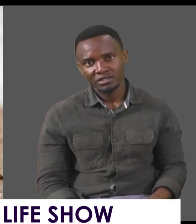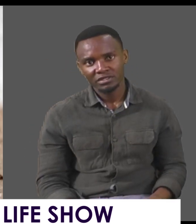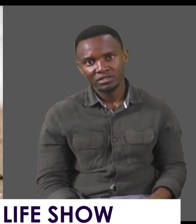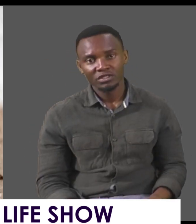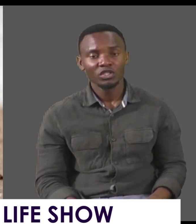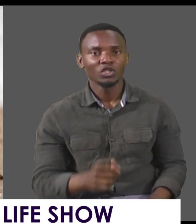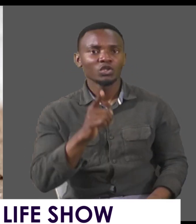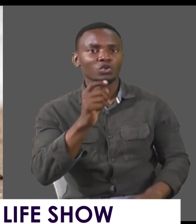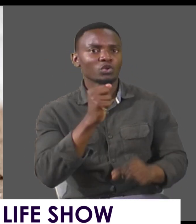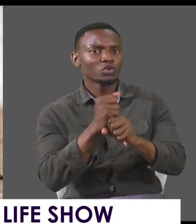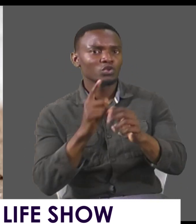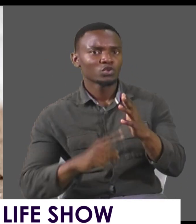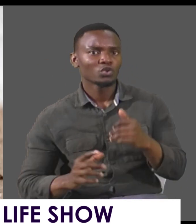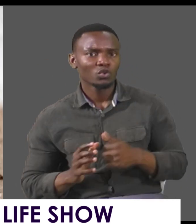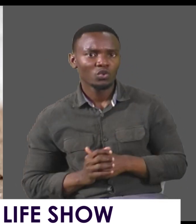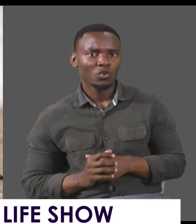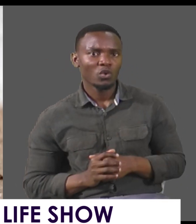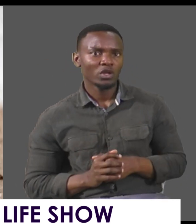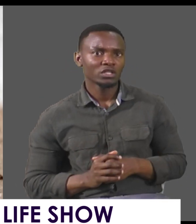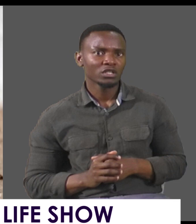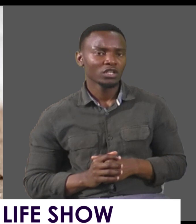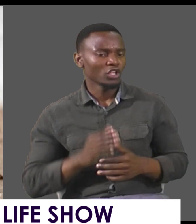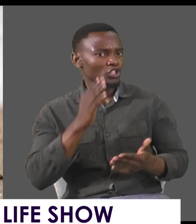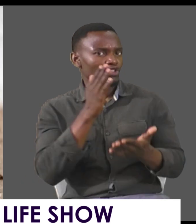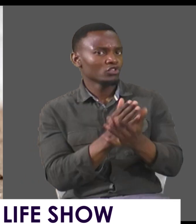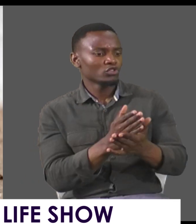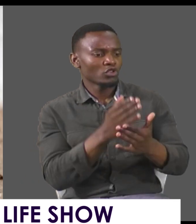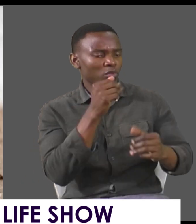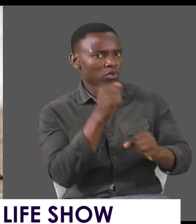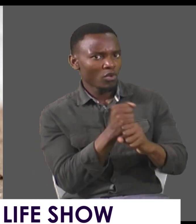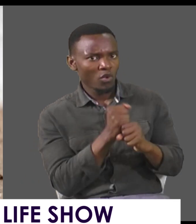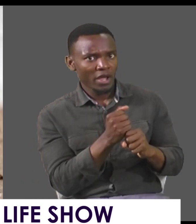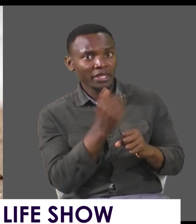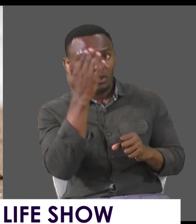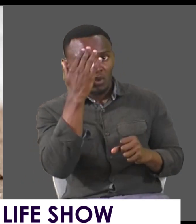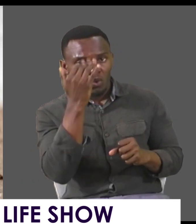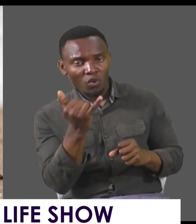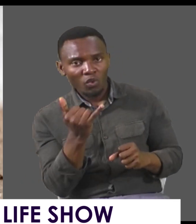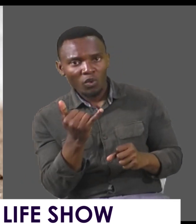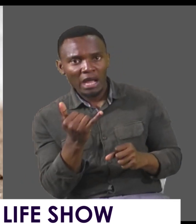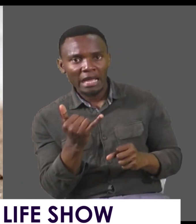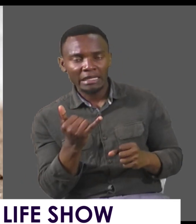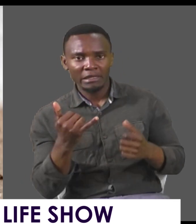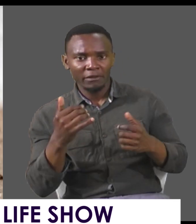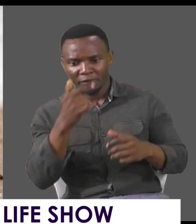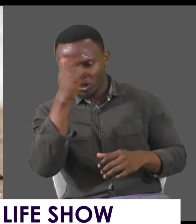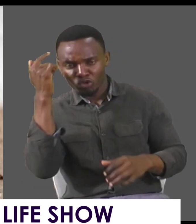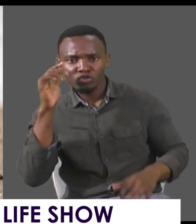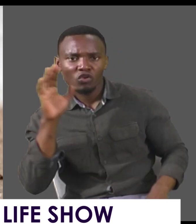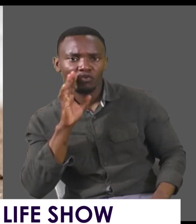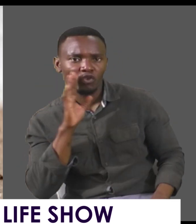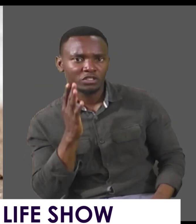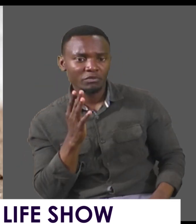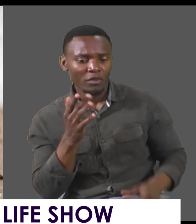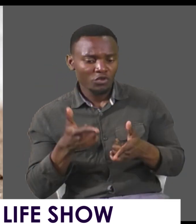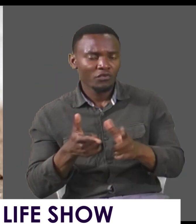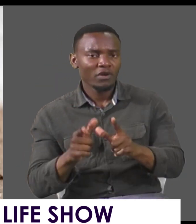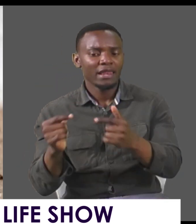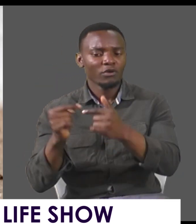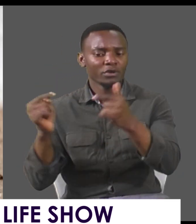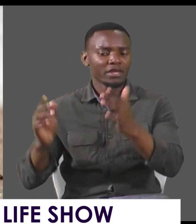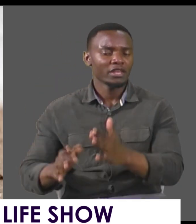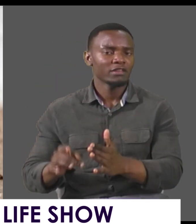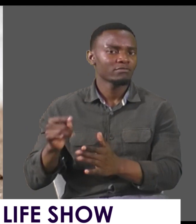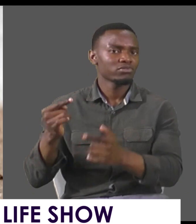and leave your whole career because of propaganda or social media hate. You've allowed your enemy to